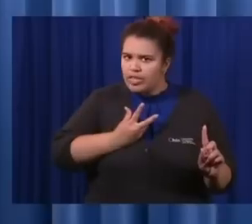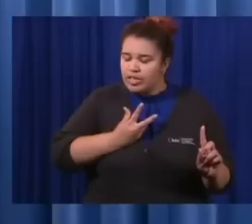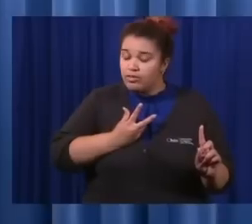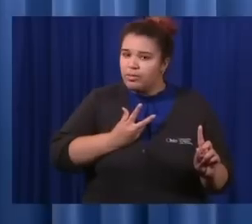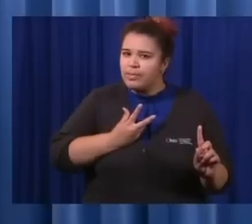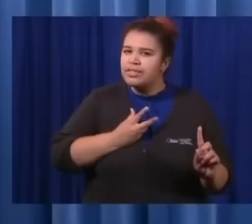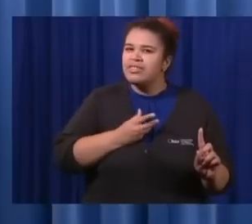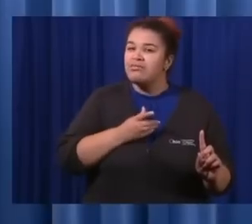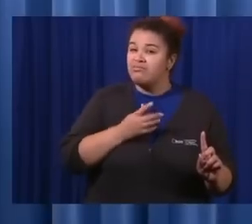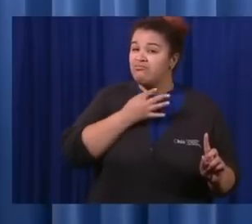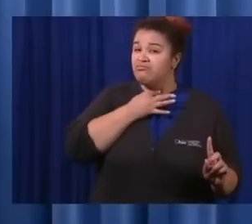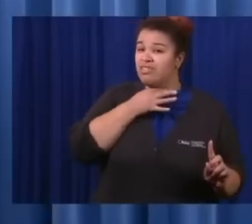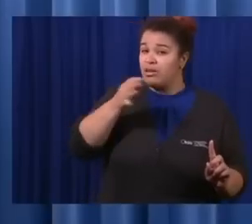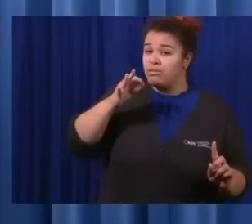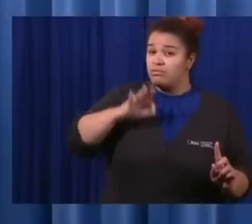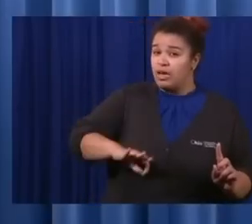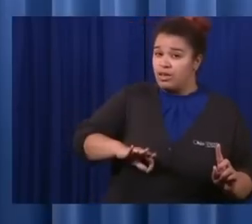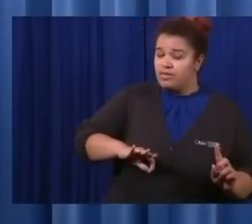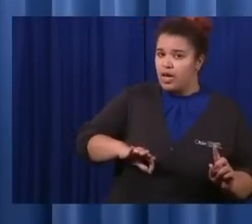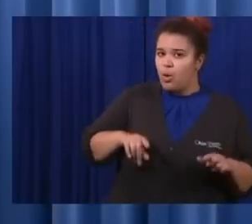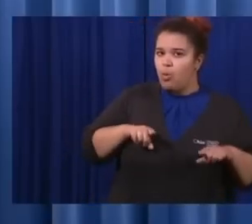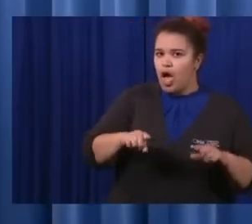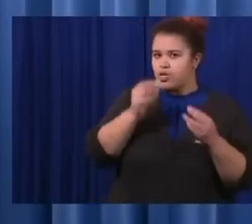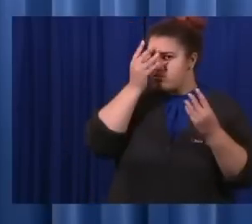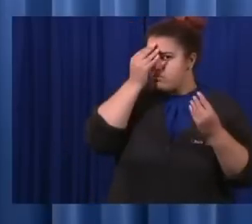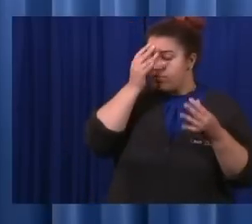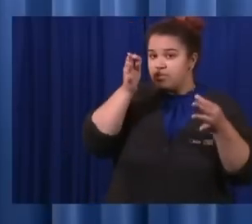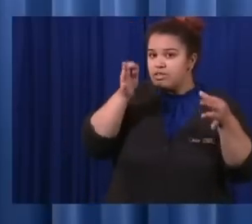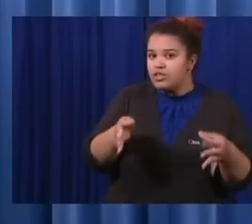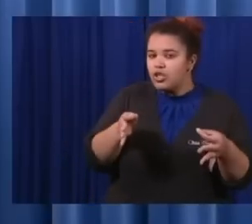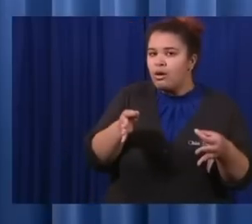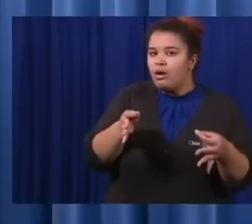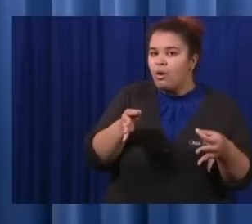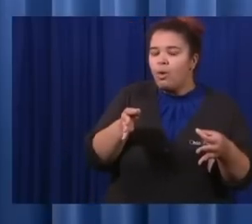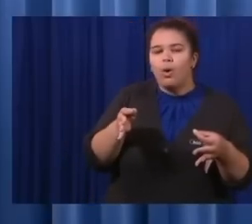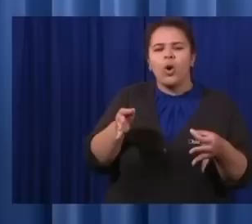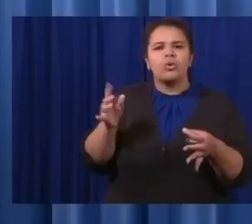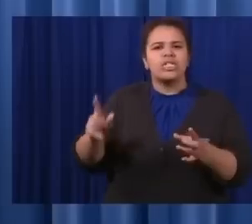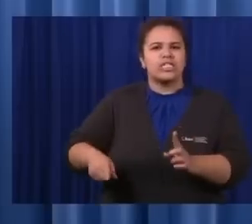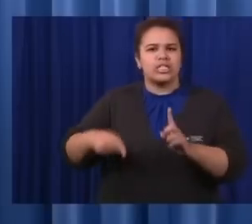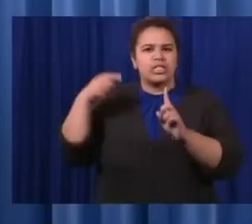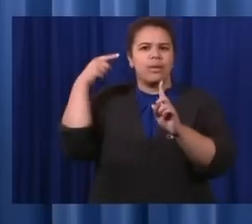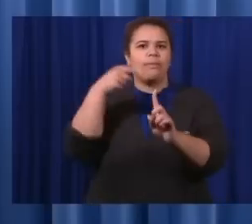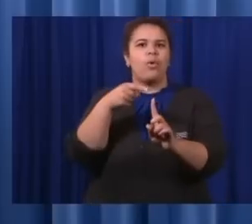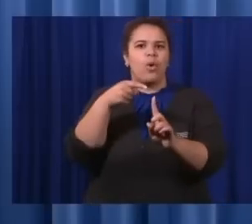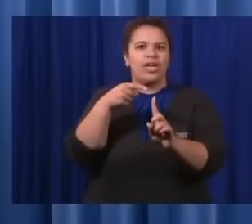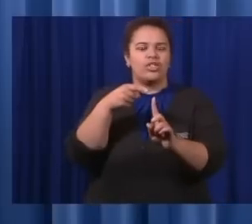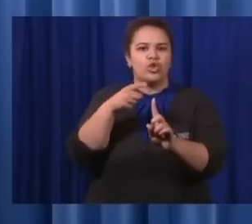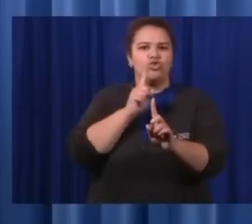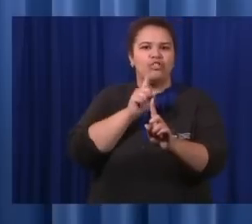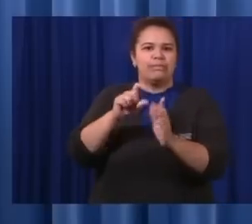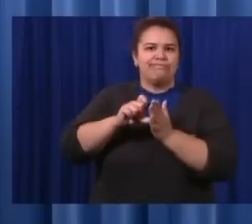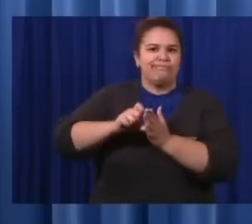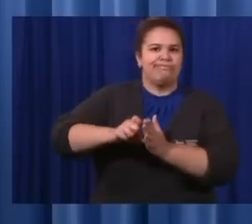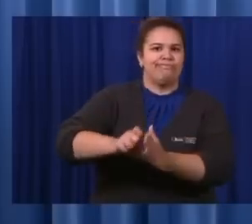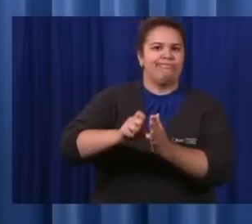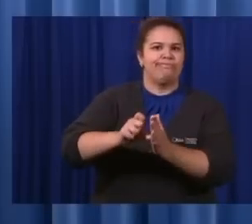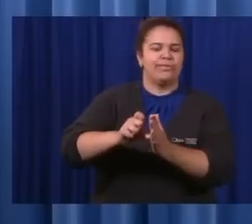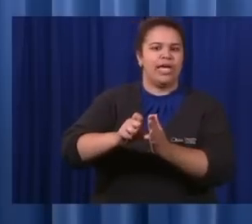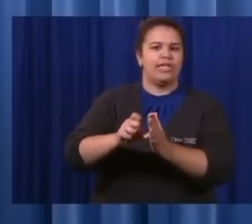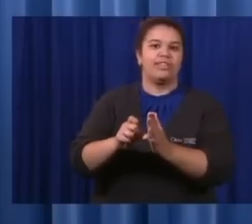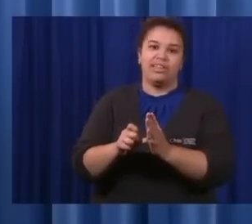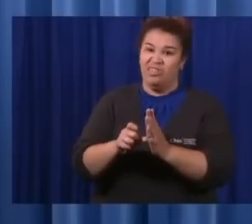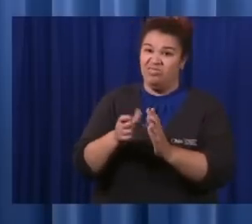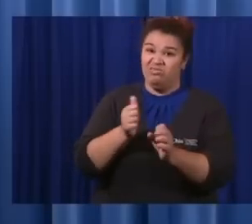it, or simply to tell us how bad the virus is, of any other information you're getting from people with their